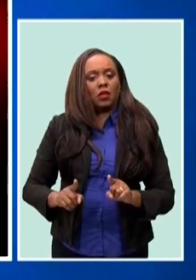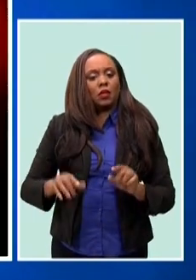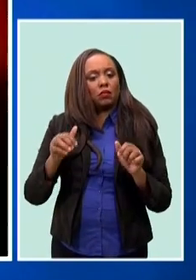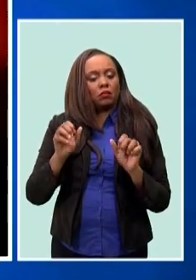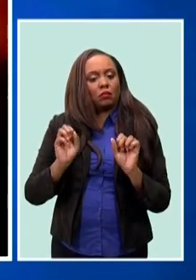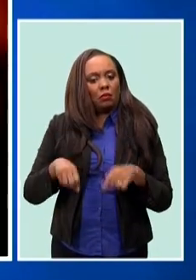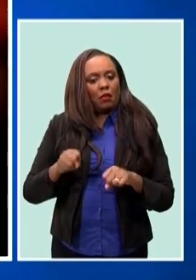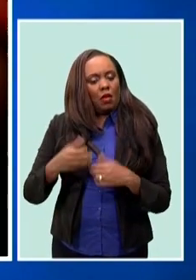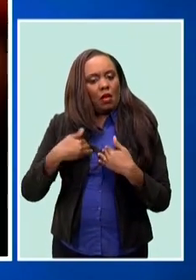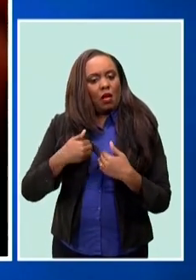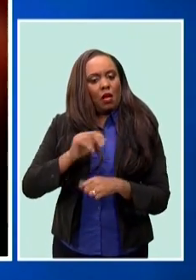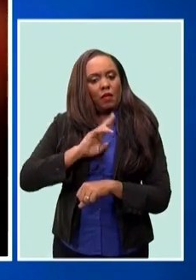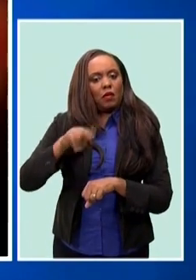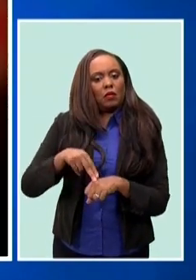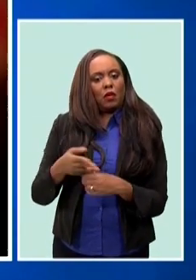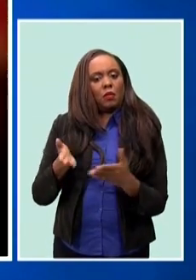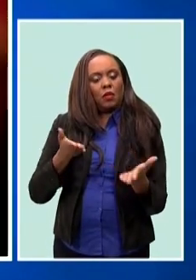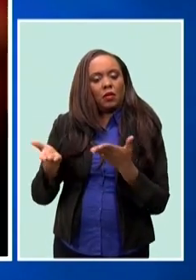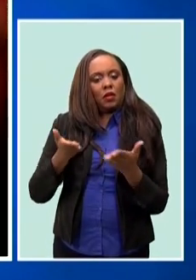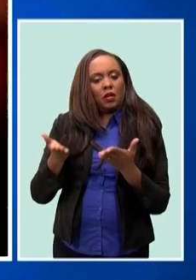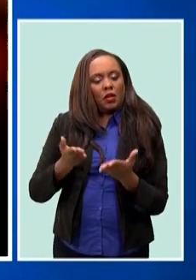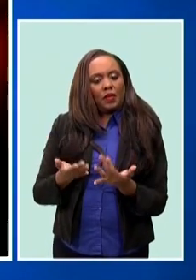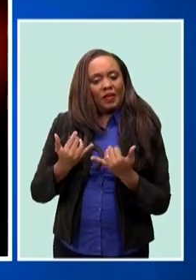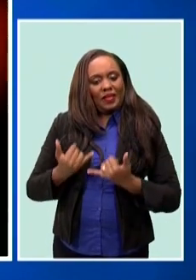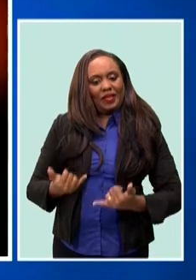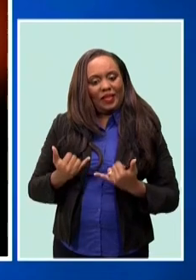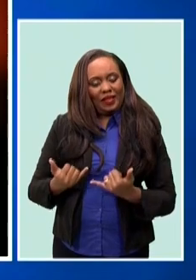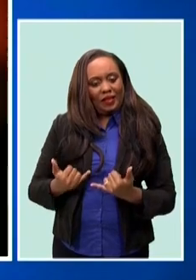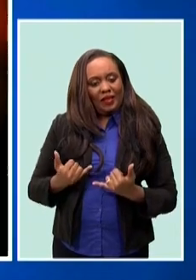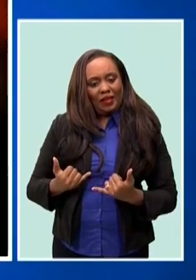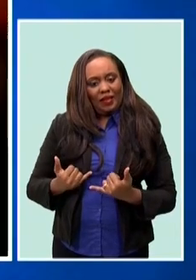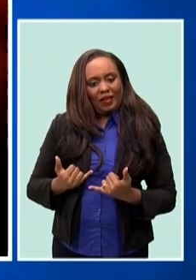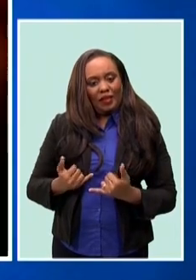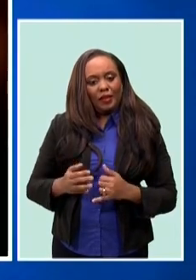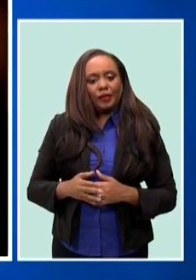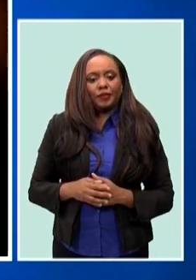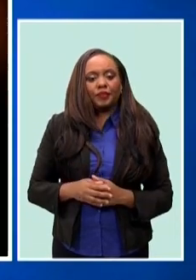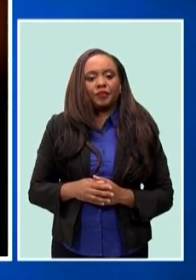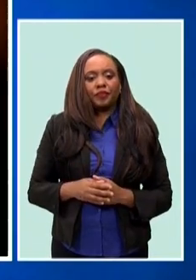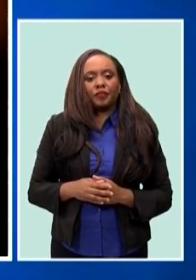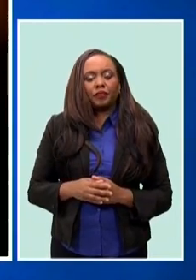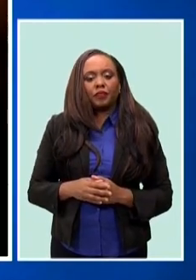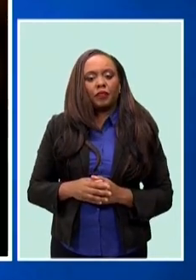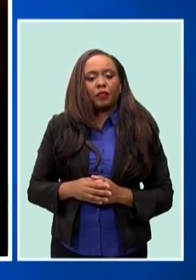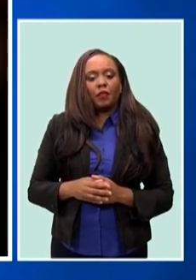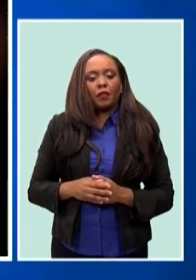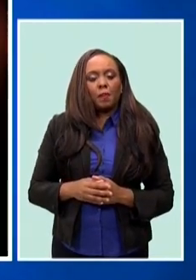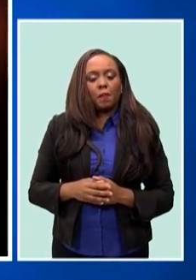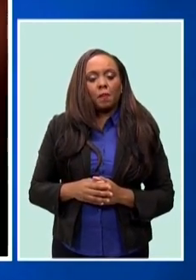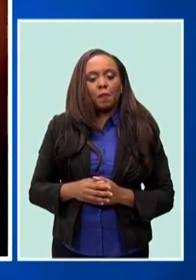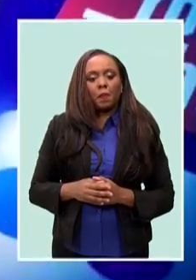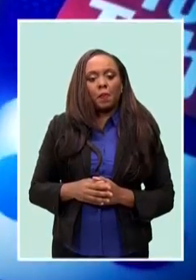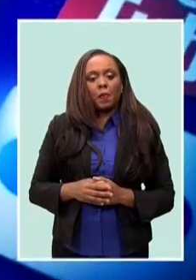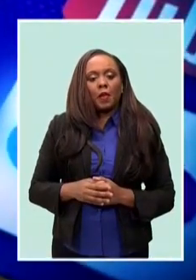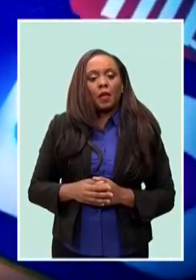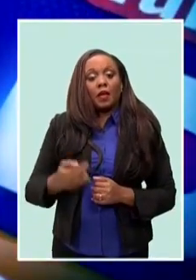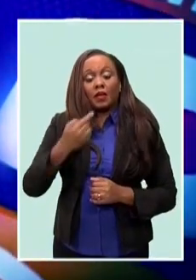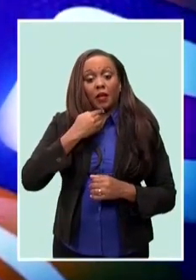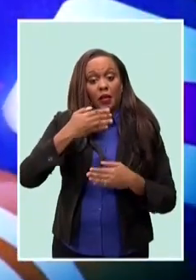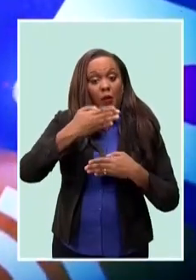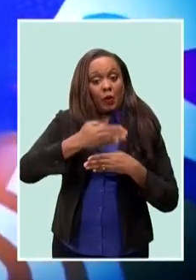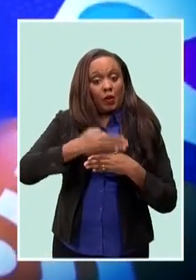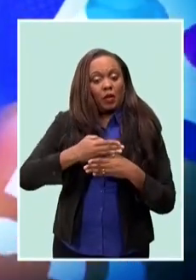wee hours. However, church officials have confirmed that they were able to hold normal services today, and they say that